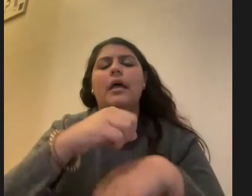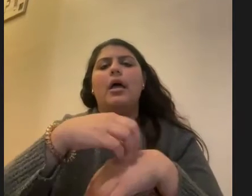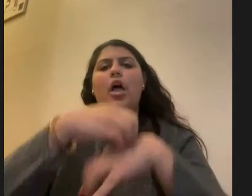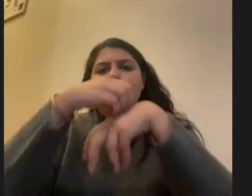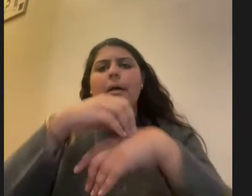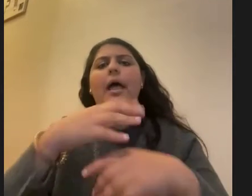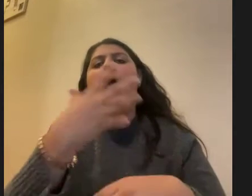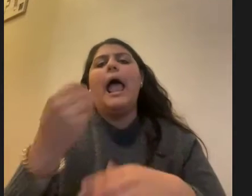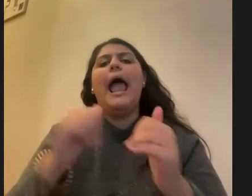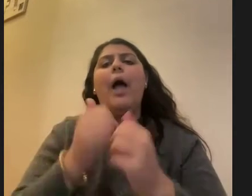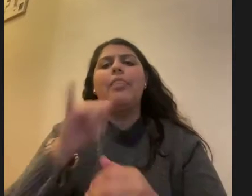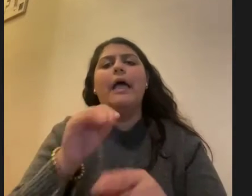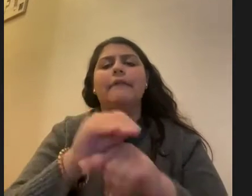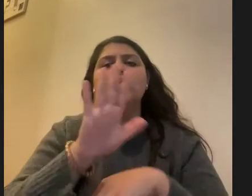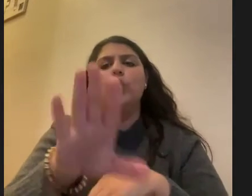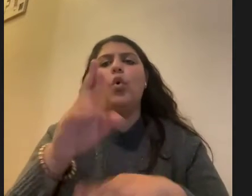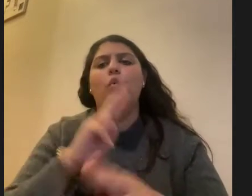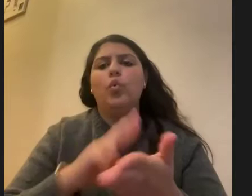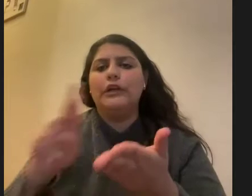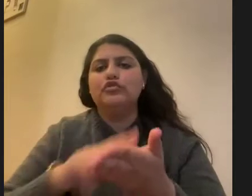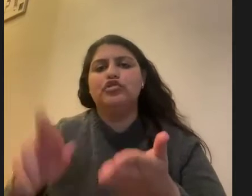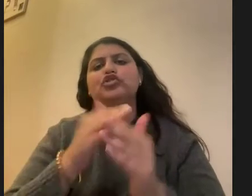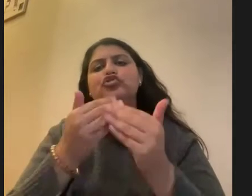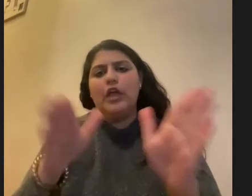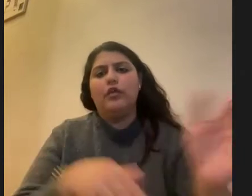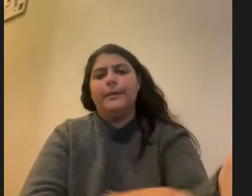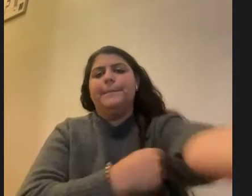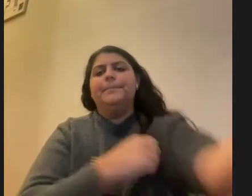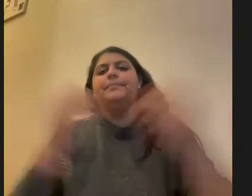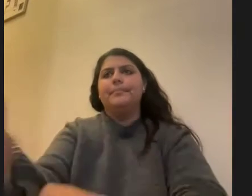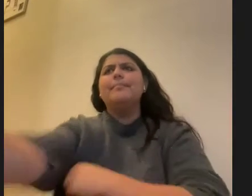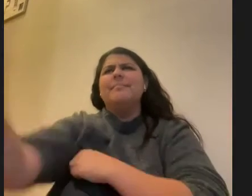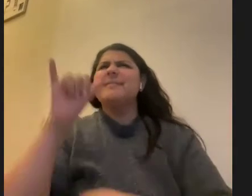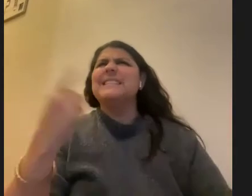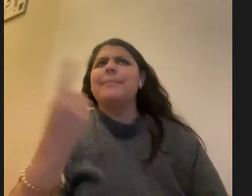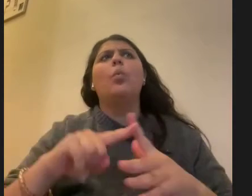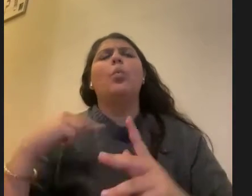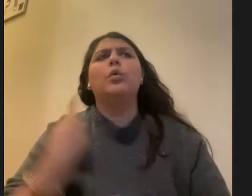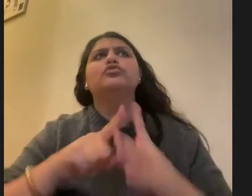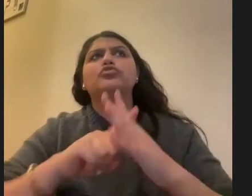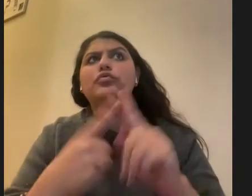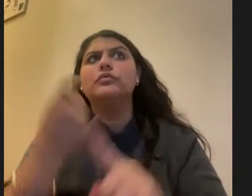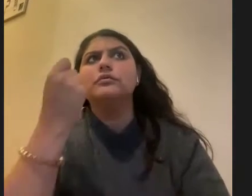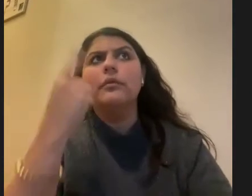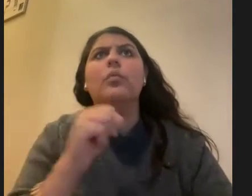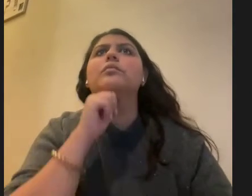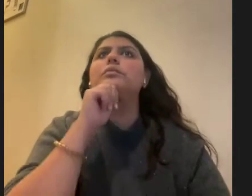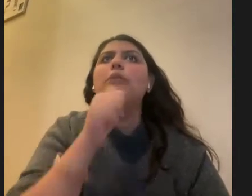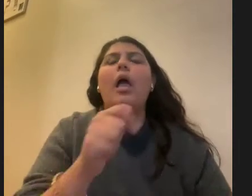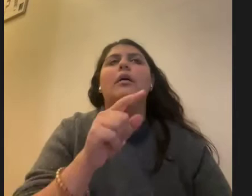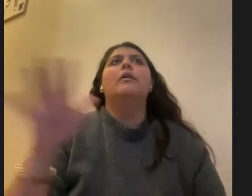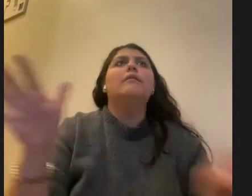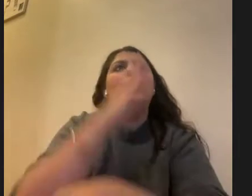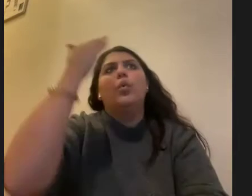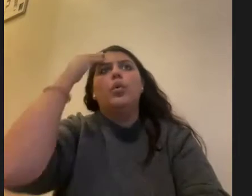this is actually something that we are beginning to understand, and we don't totally know all the answers to yet.